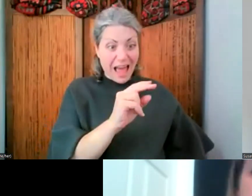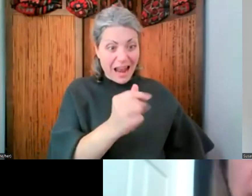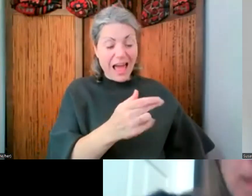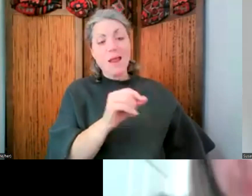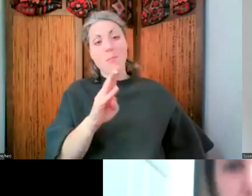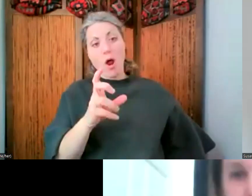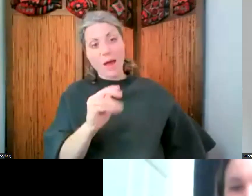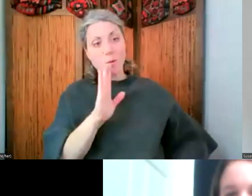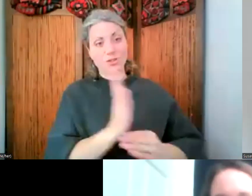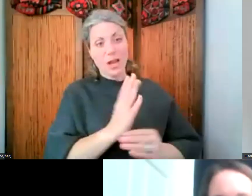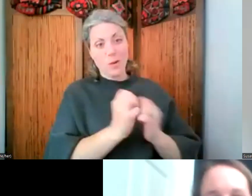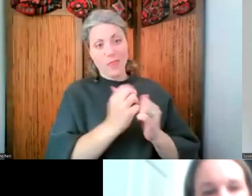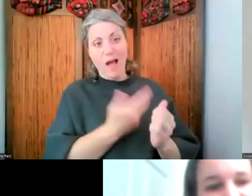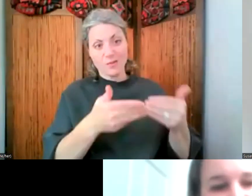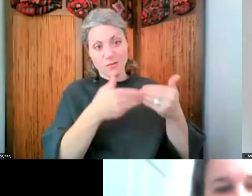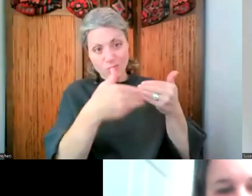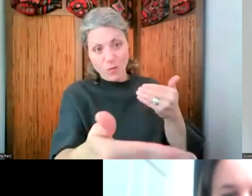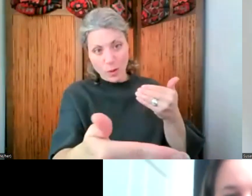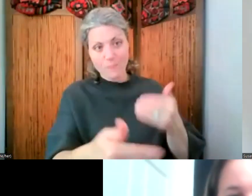us. So Hannah.